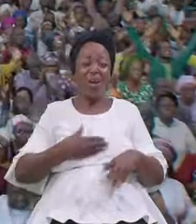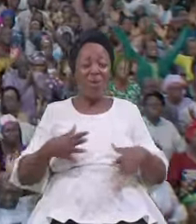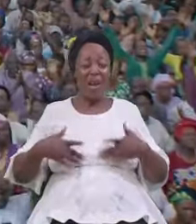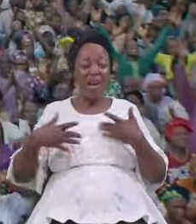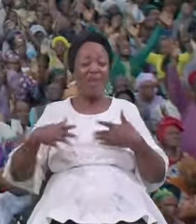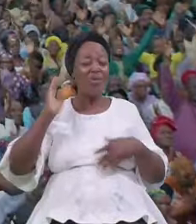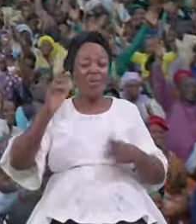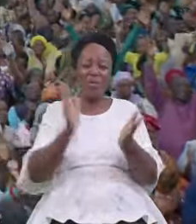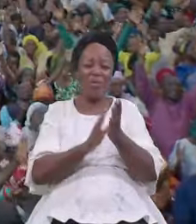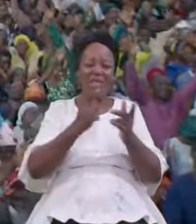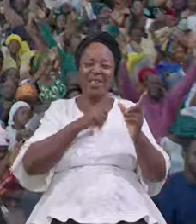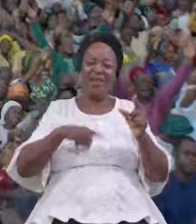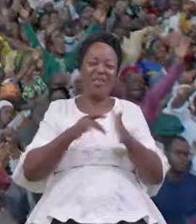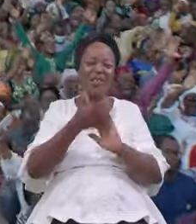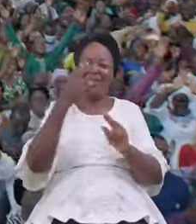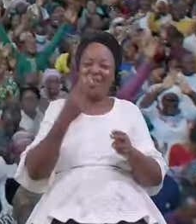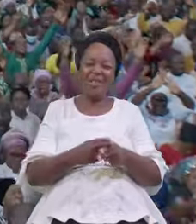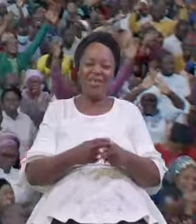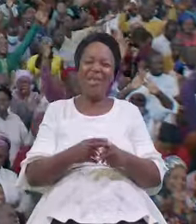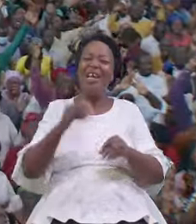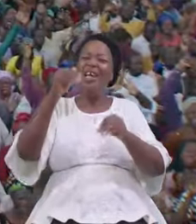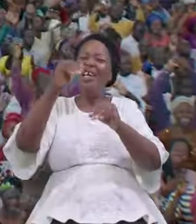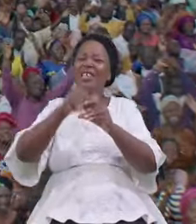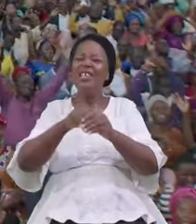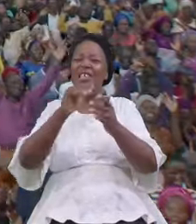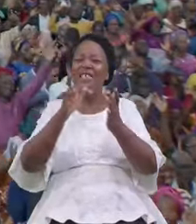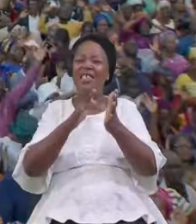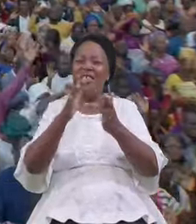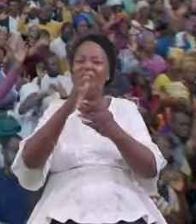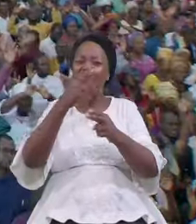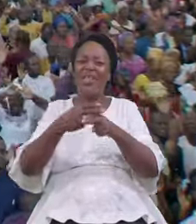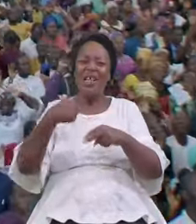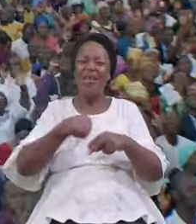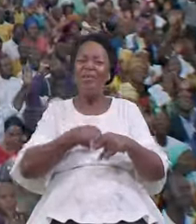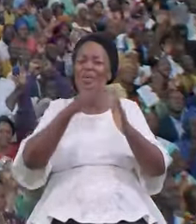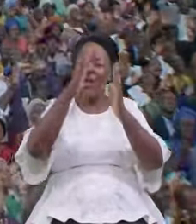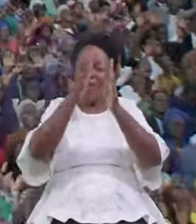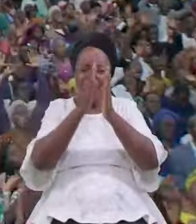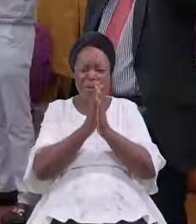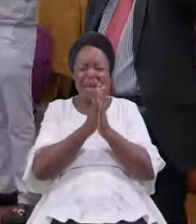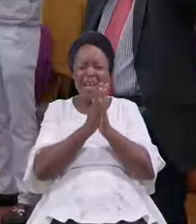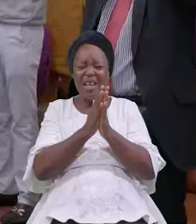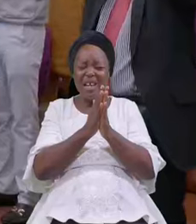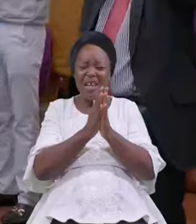will praise the Lord. In Jesus' name we pray.